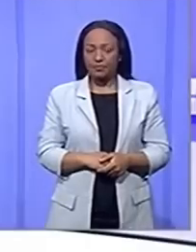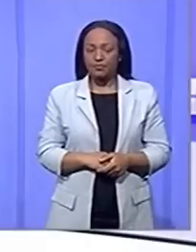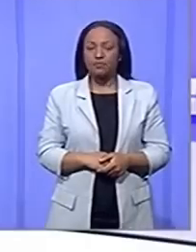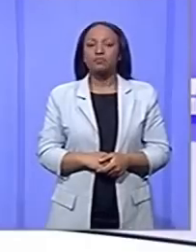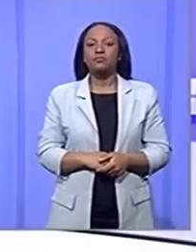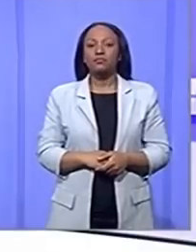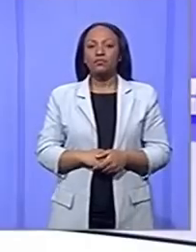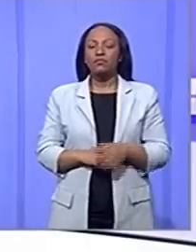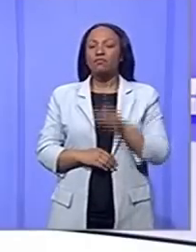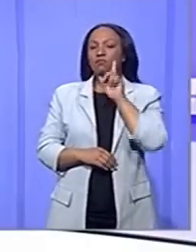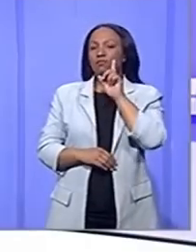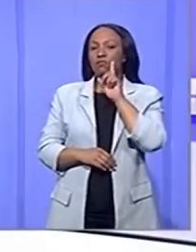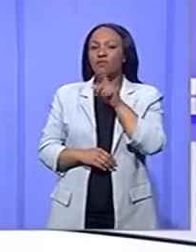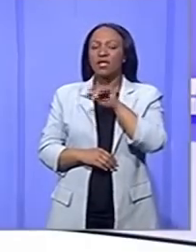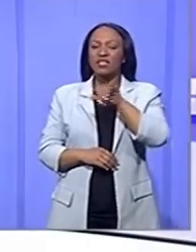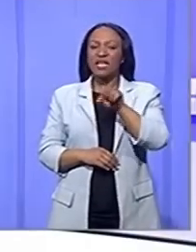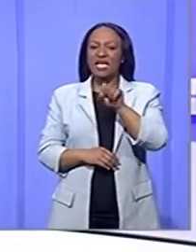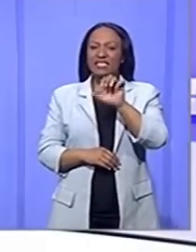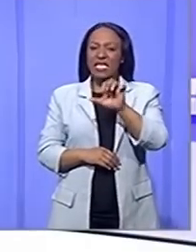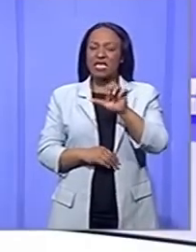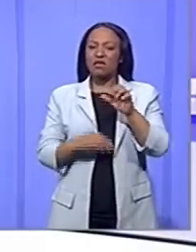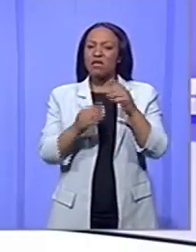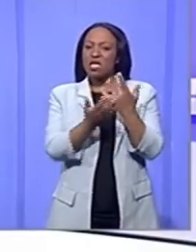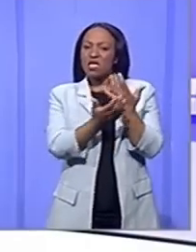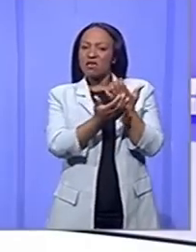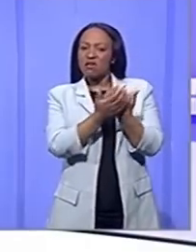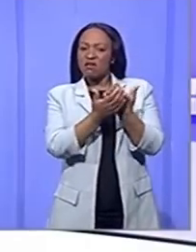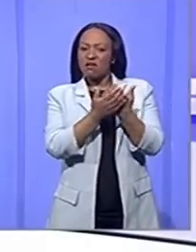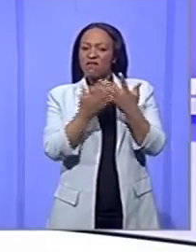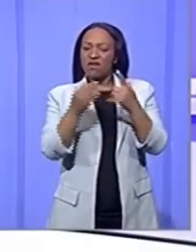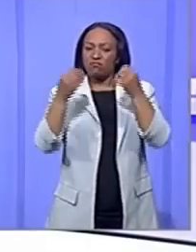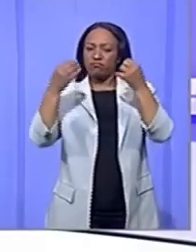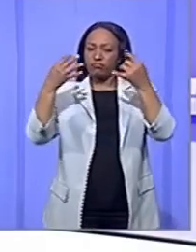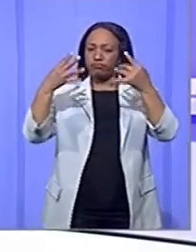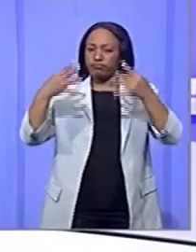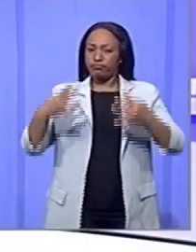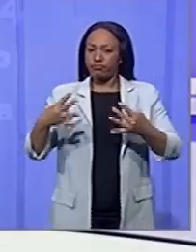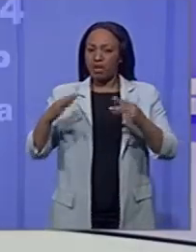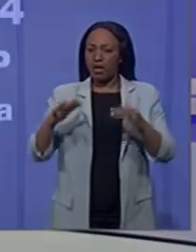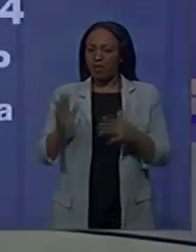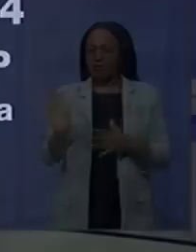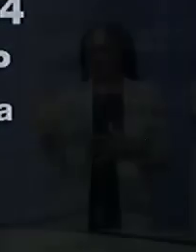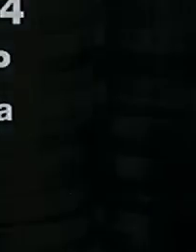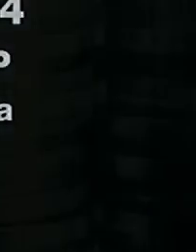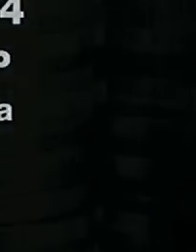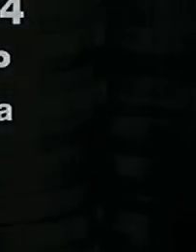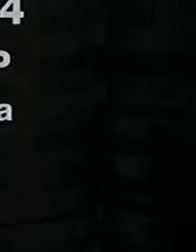Jwala re bona hore mebaraka e sebeditse jwang ha JSE e ne e kwala hore nya bohlano.